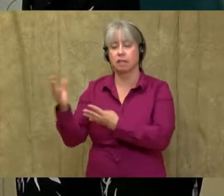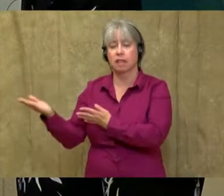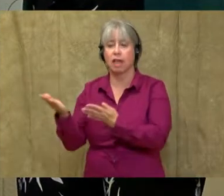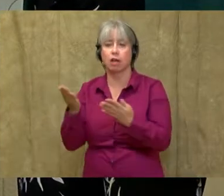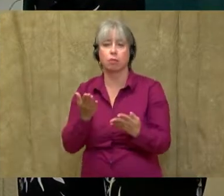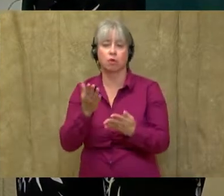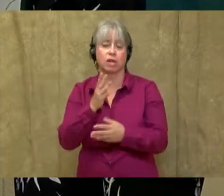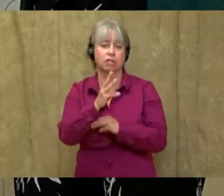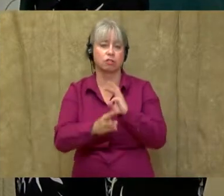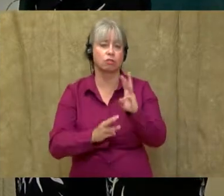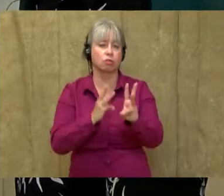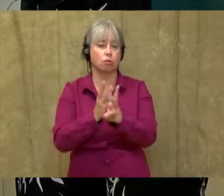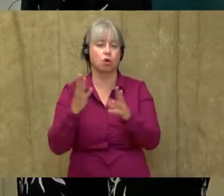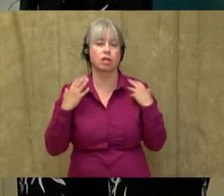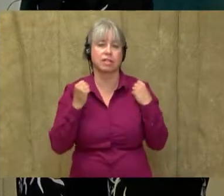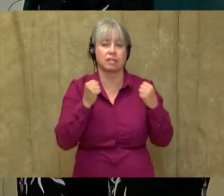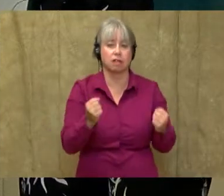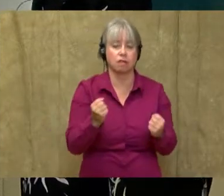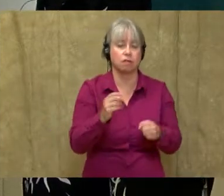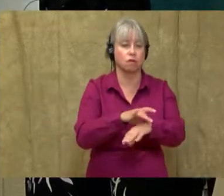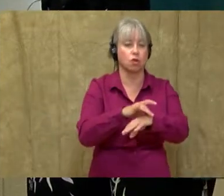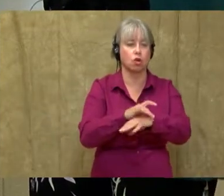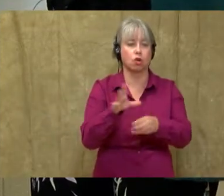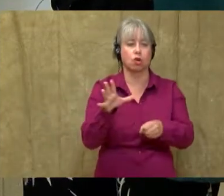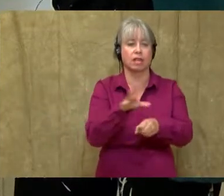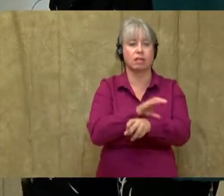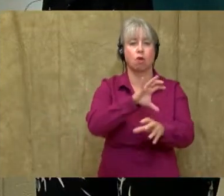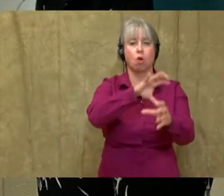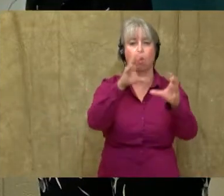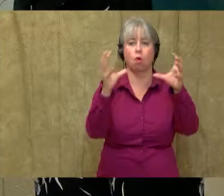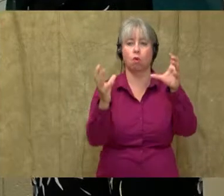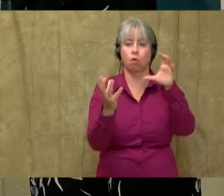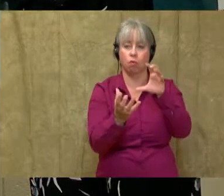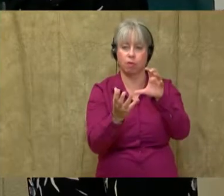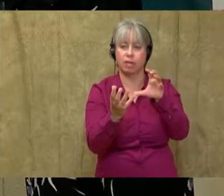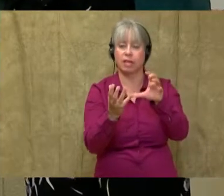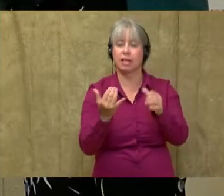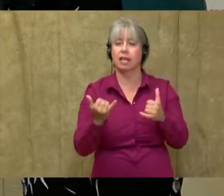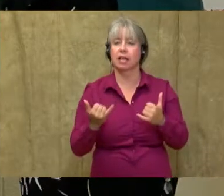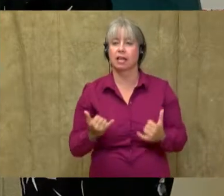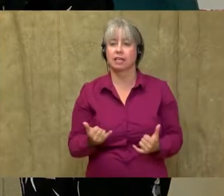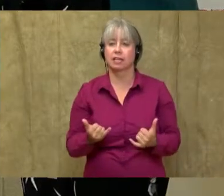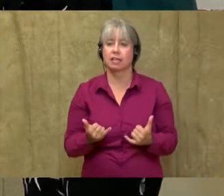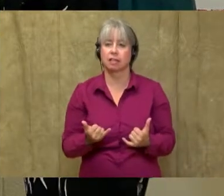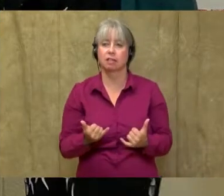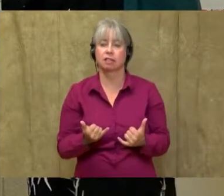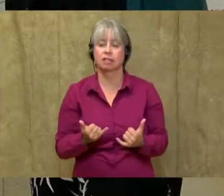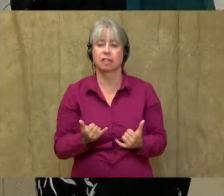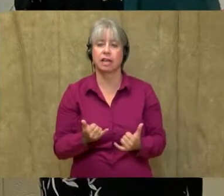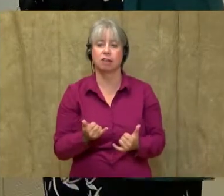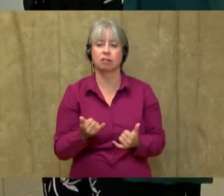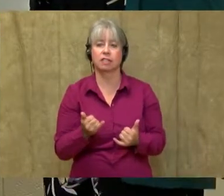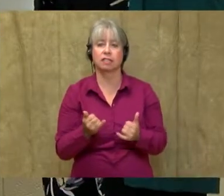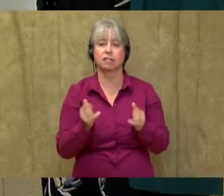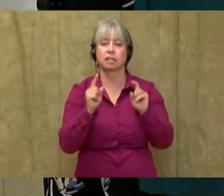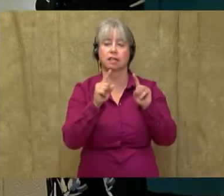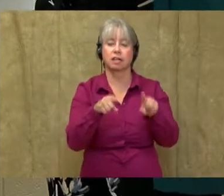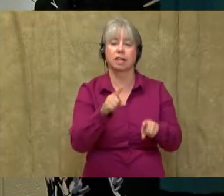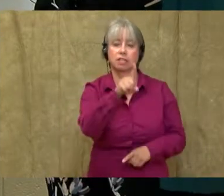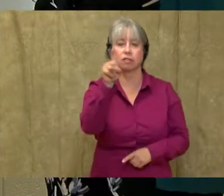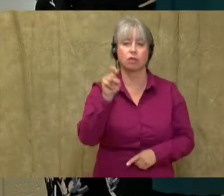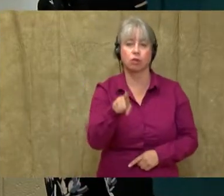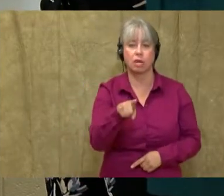healed, not only for us, but for the earth as a whole. Let's answer a few questions on this topic, on this poem.